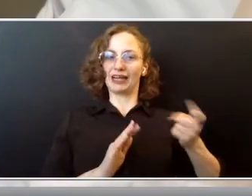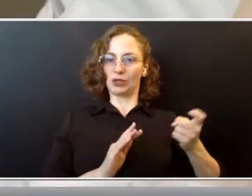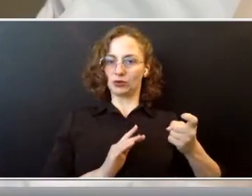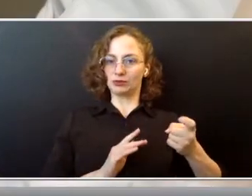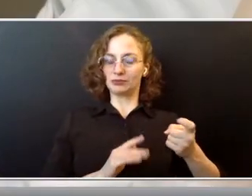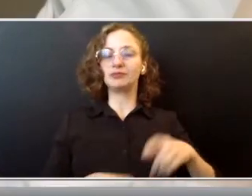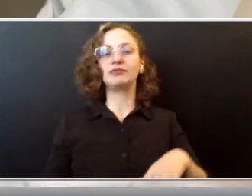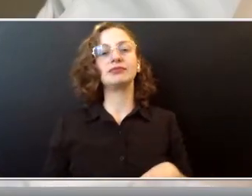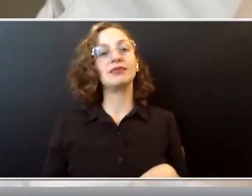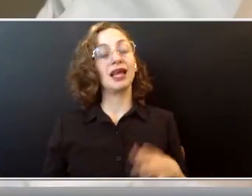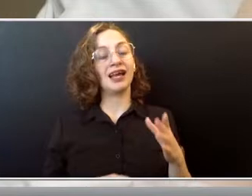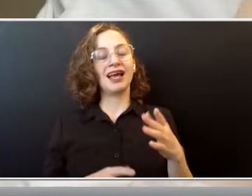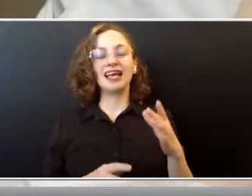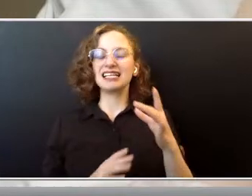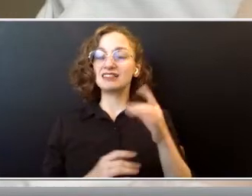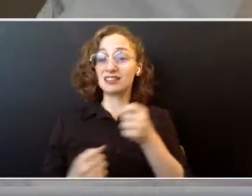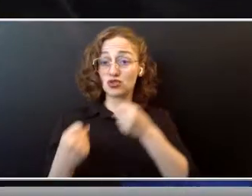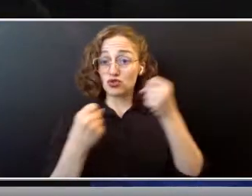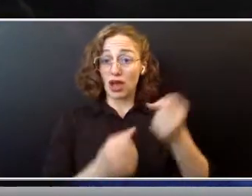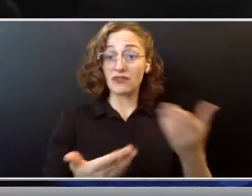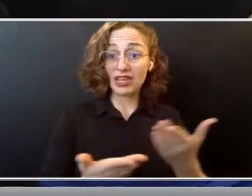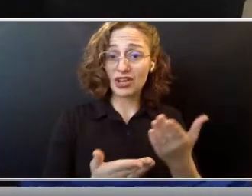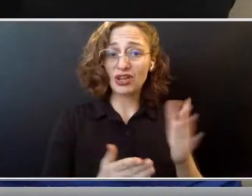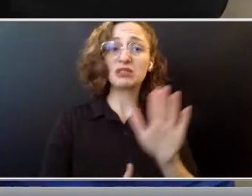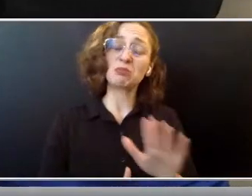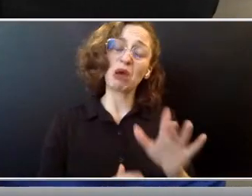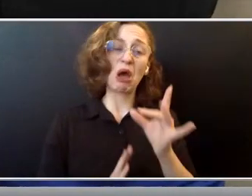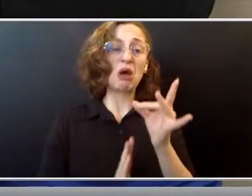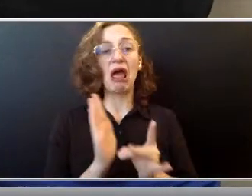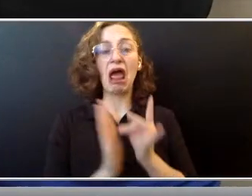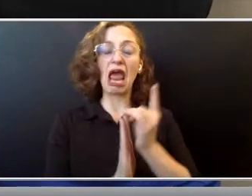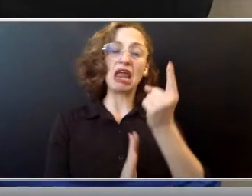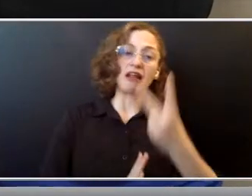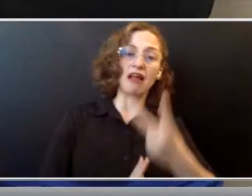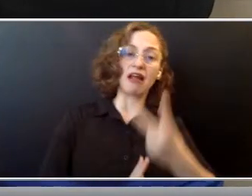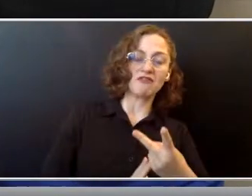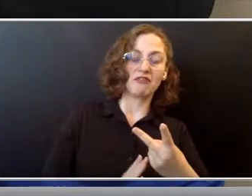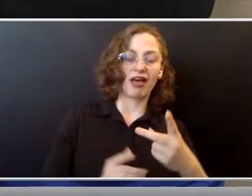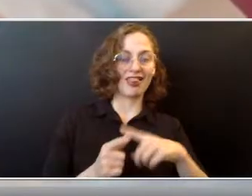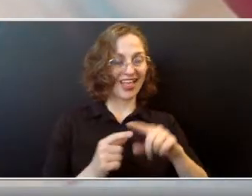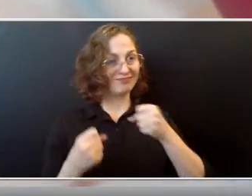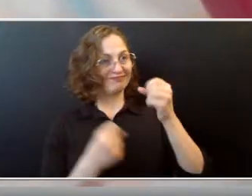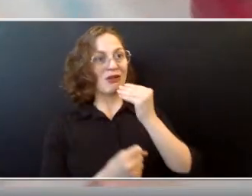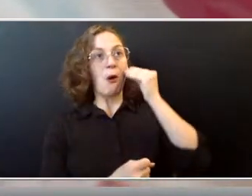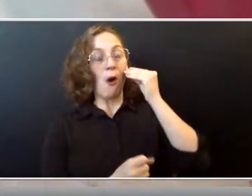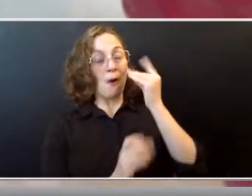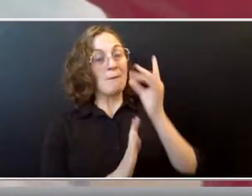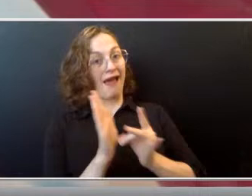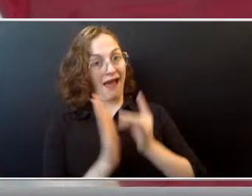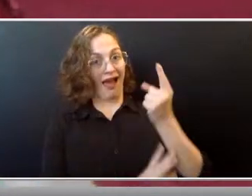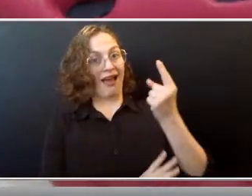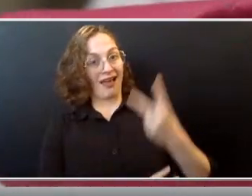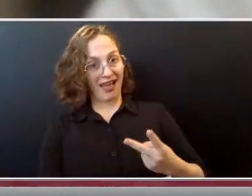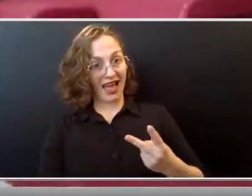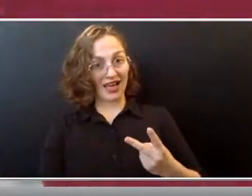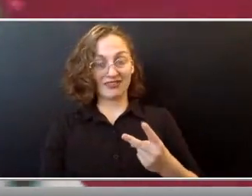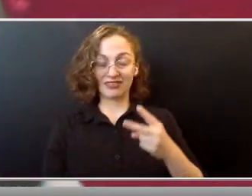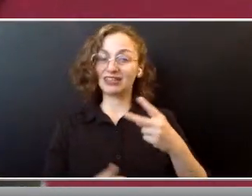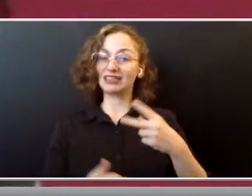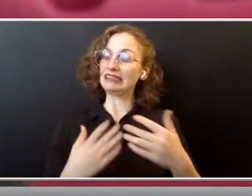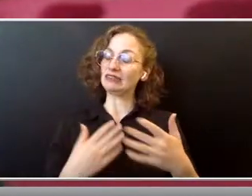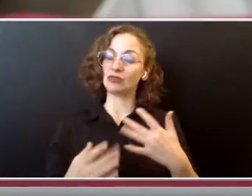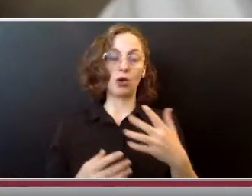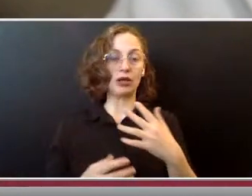here, and then it's 8.5 hours back. And even though it's grueling driving to Kansas City every 14 days from their home in South